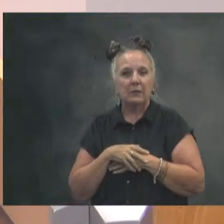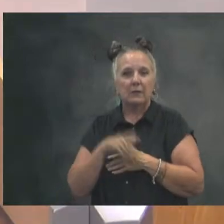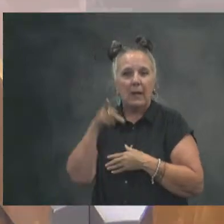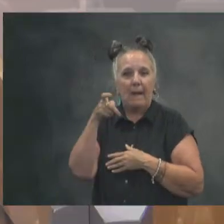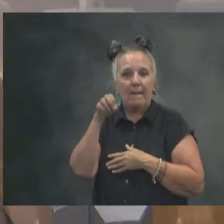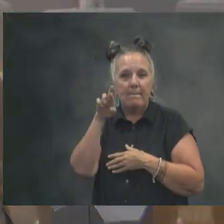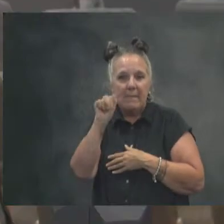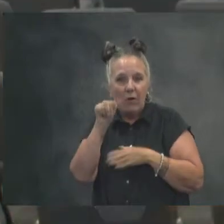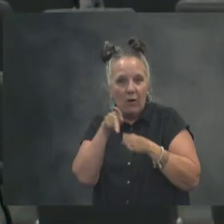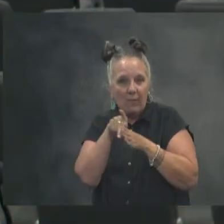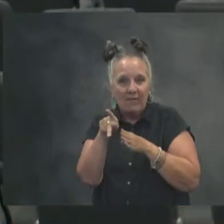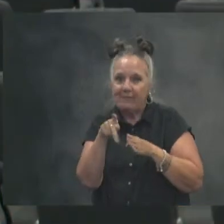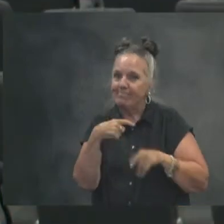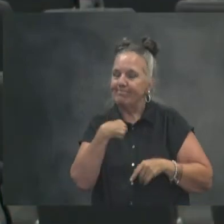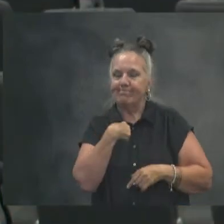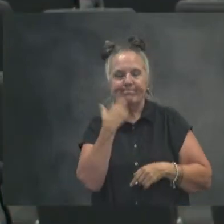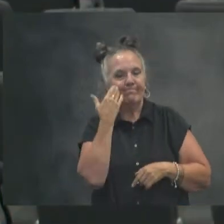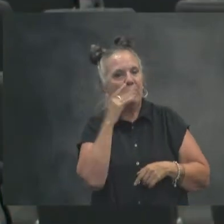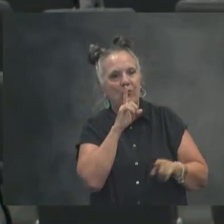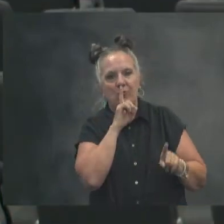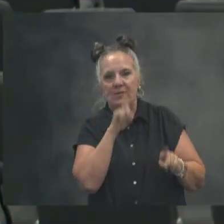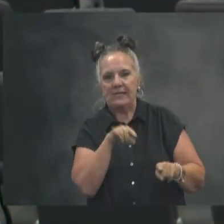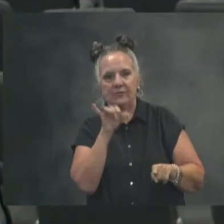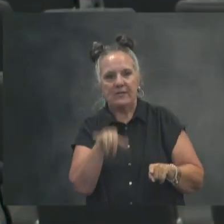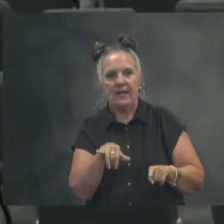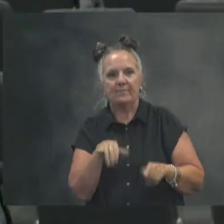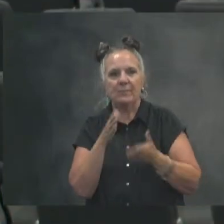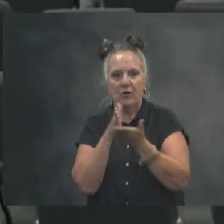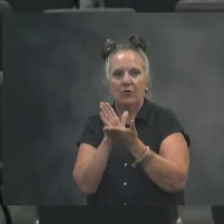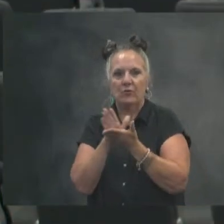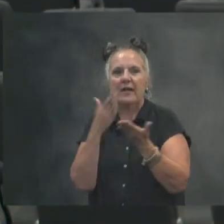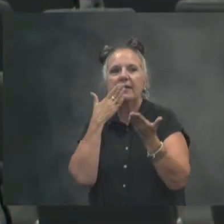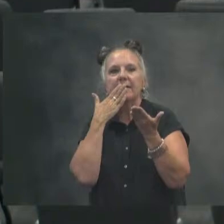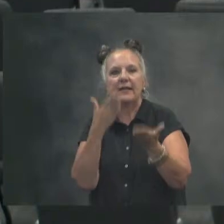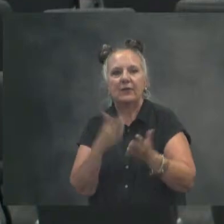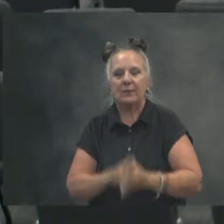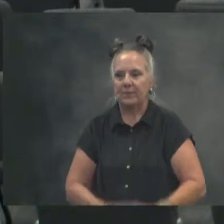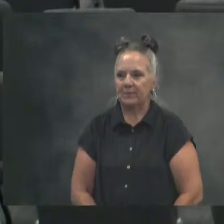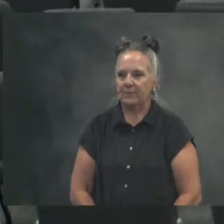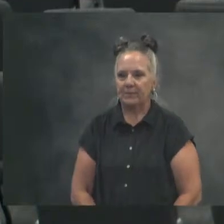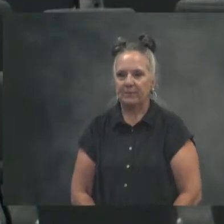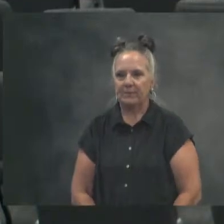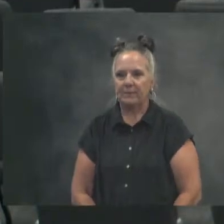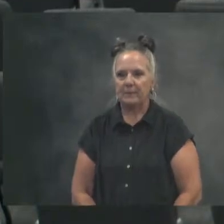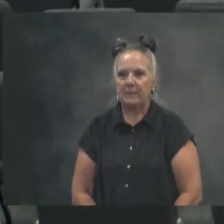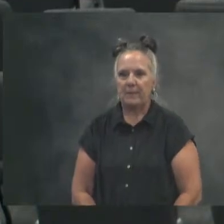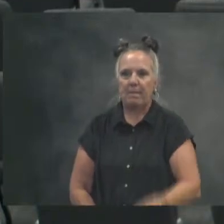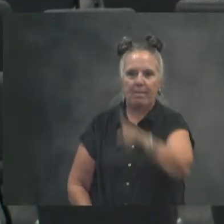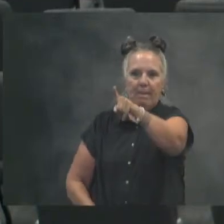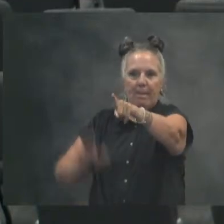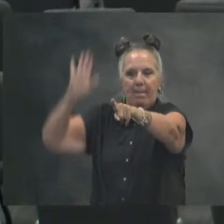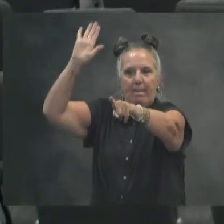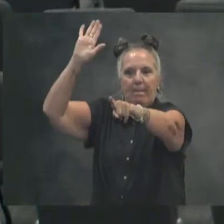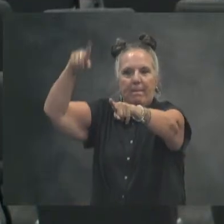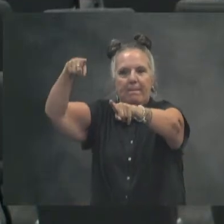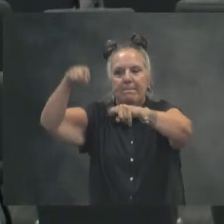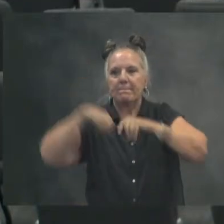I don't know the answer to that. Okay, all right. Thank you. Can I say something?